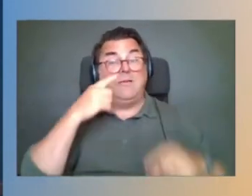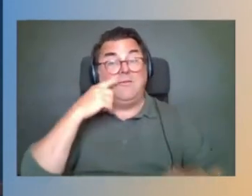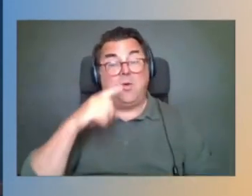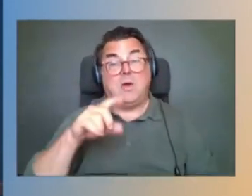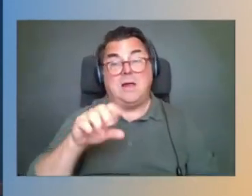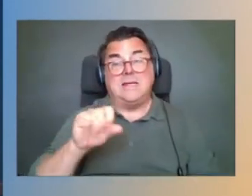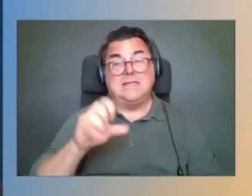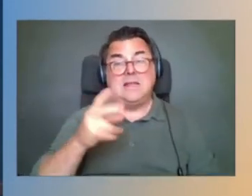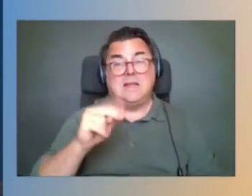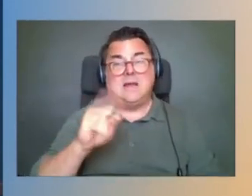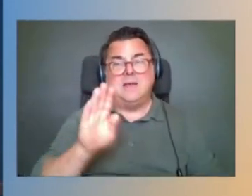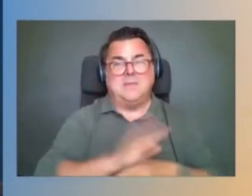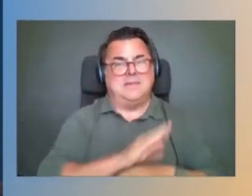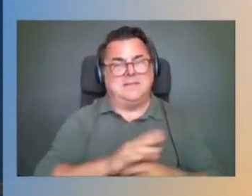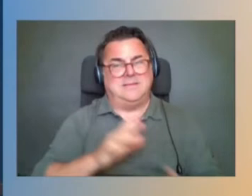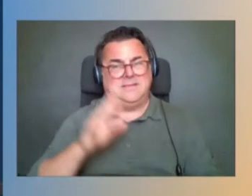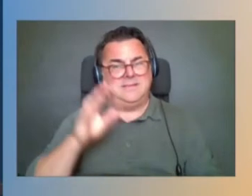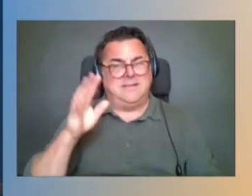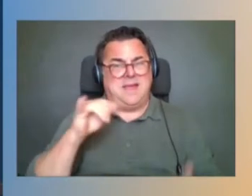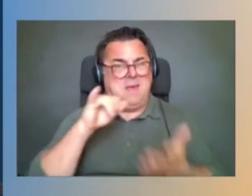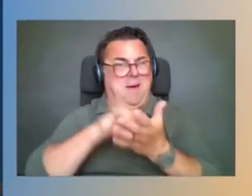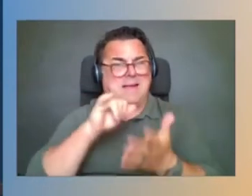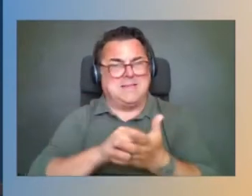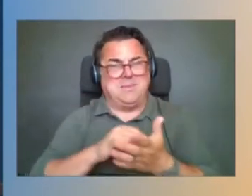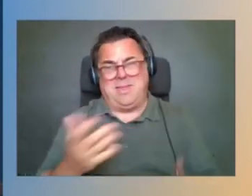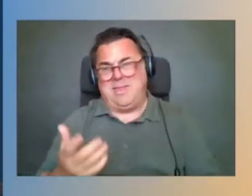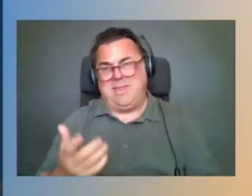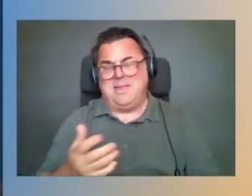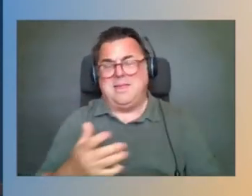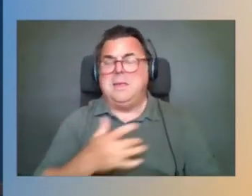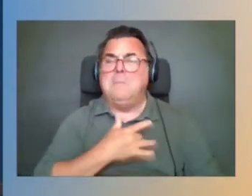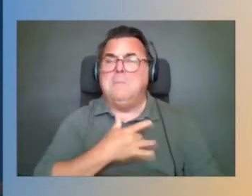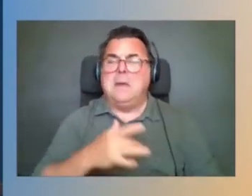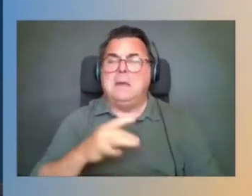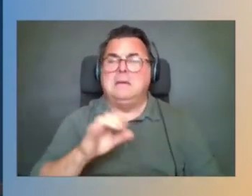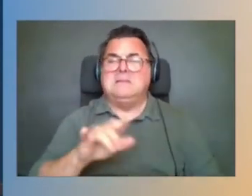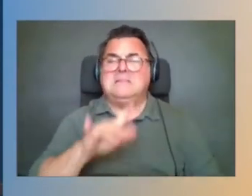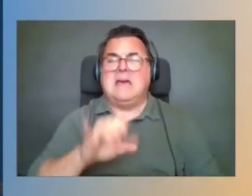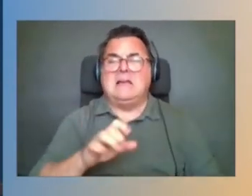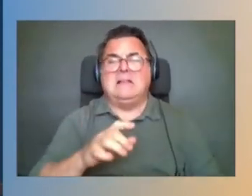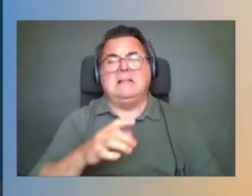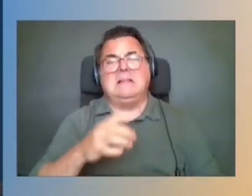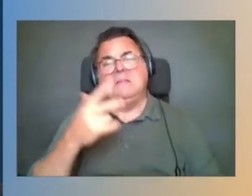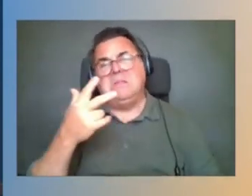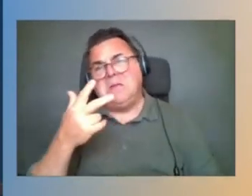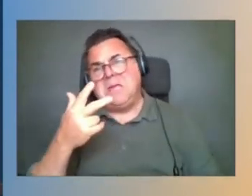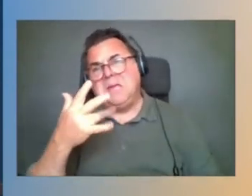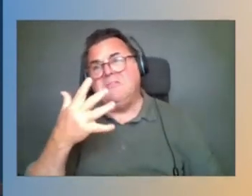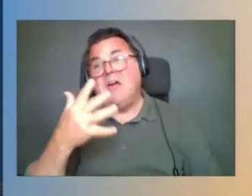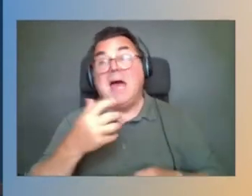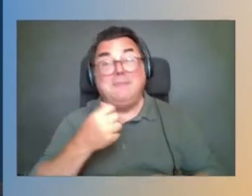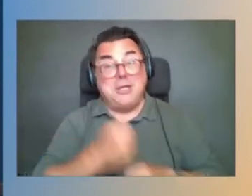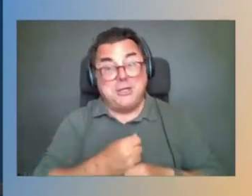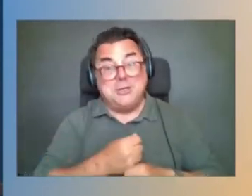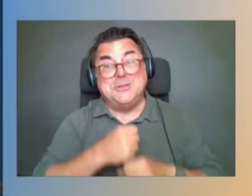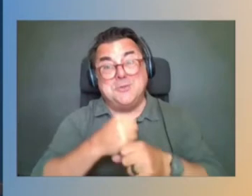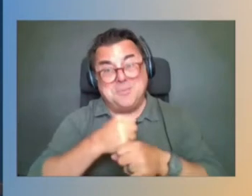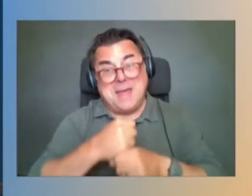unheard of. Typically, silicon cycles are 3, even 5 years of time. And